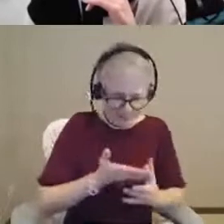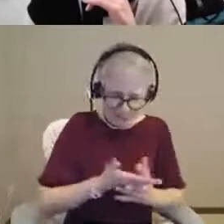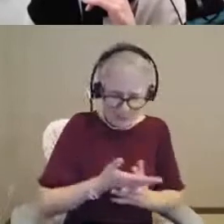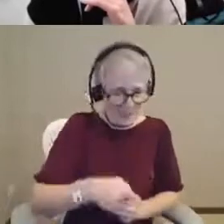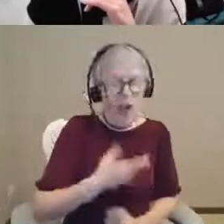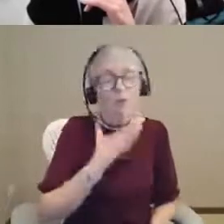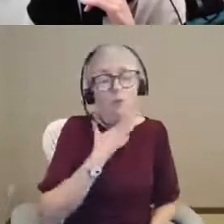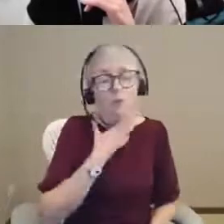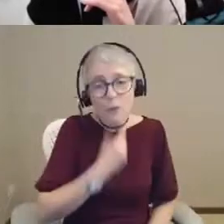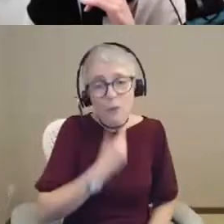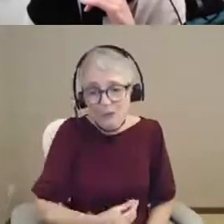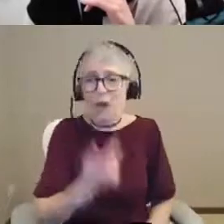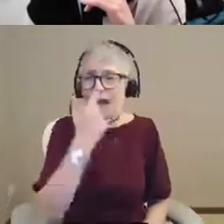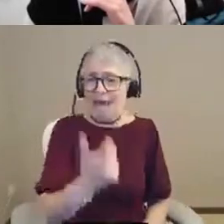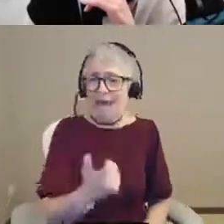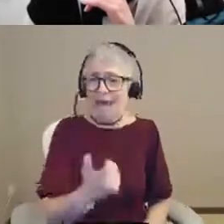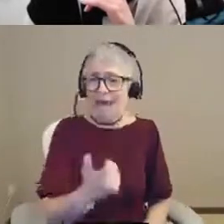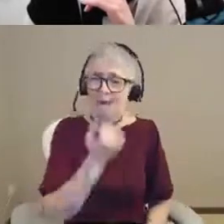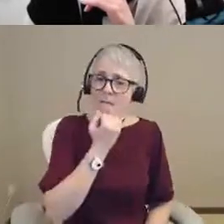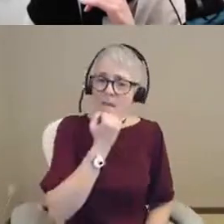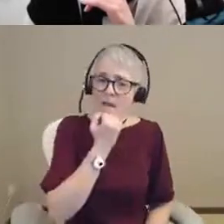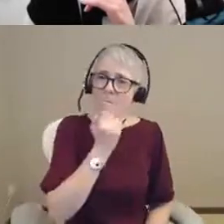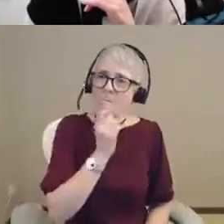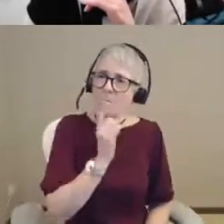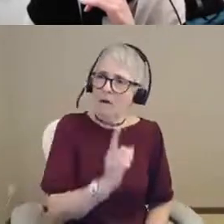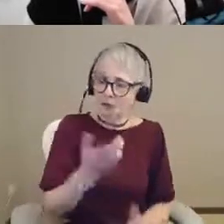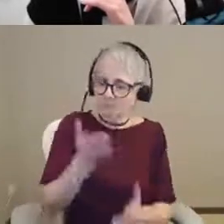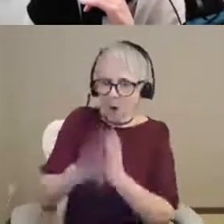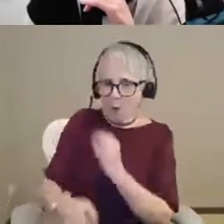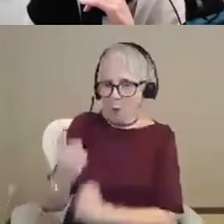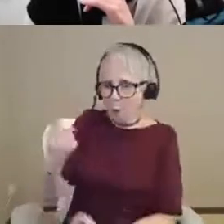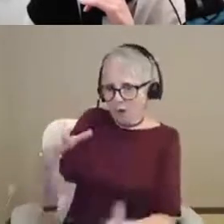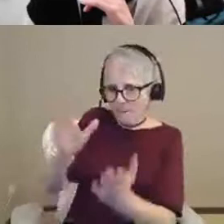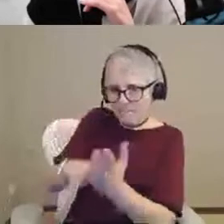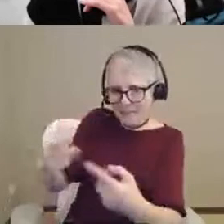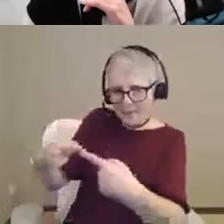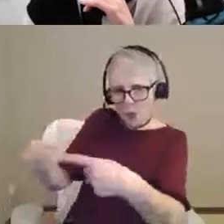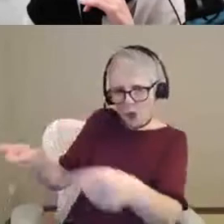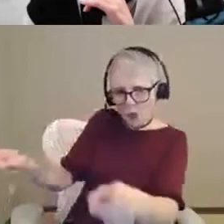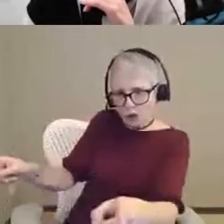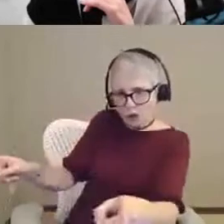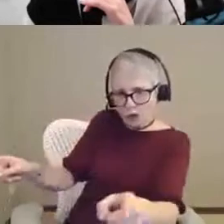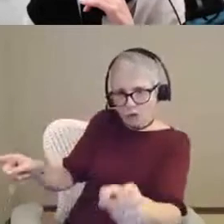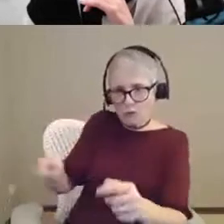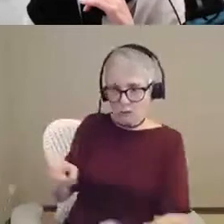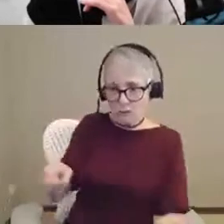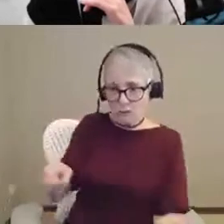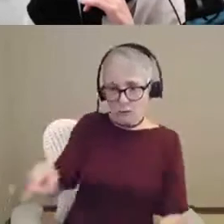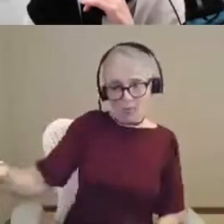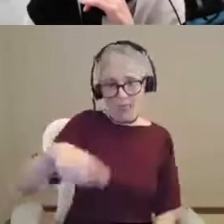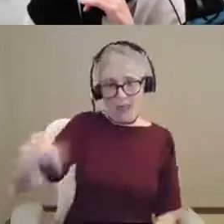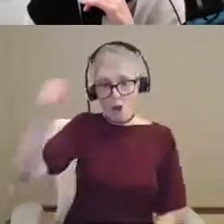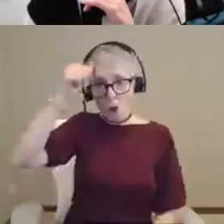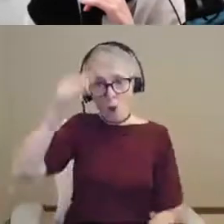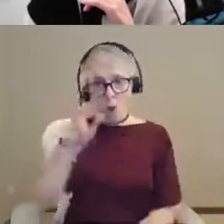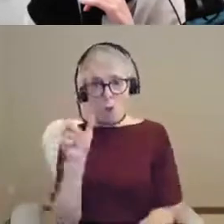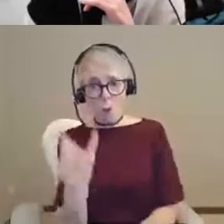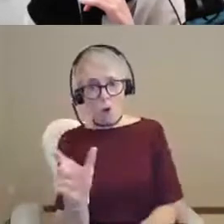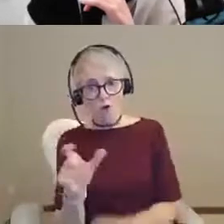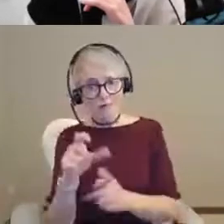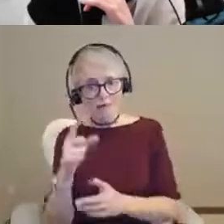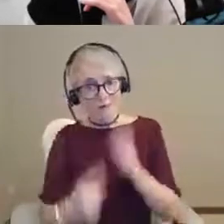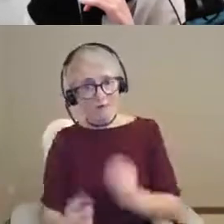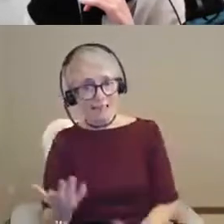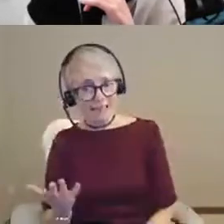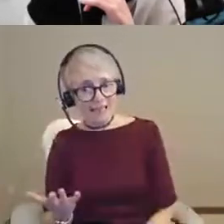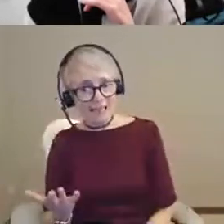had is how many of those million people even know the word accessibility. In our industry, you have to fight